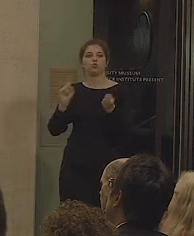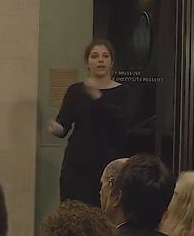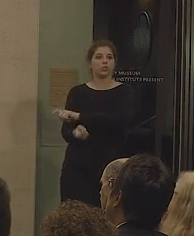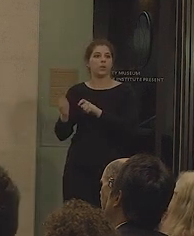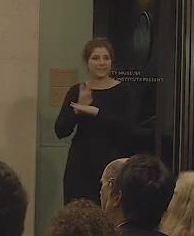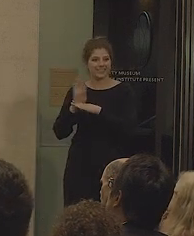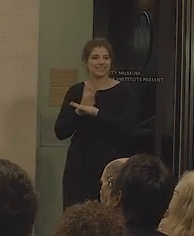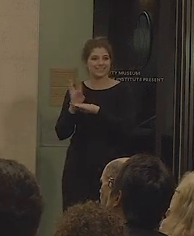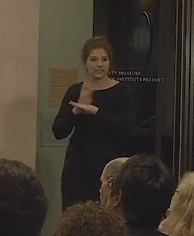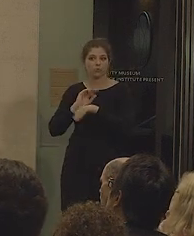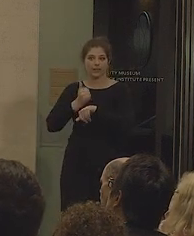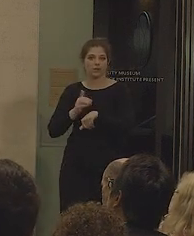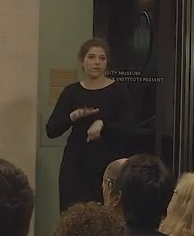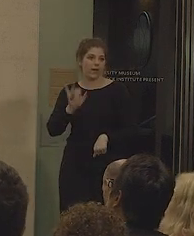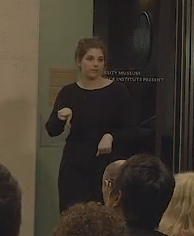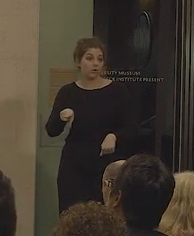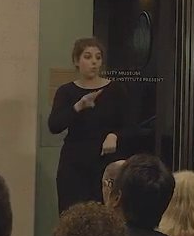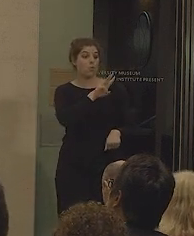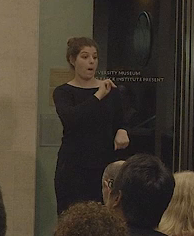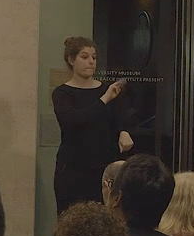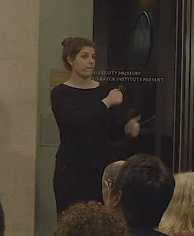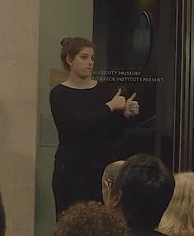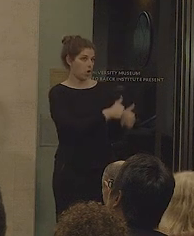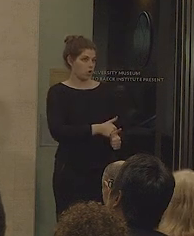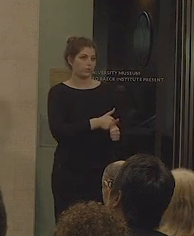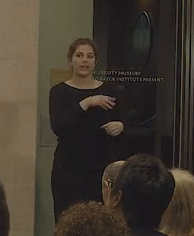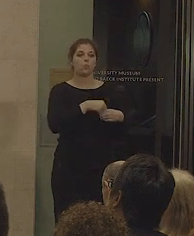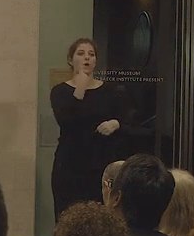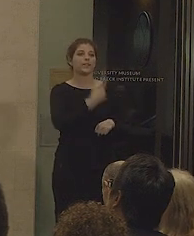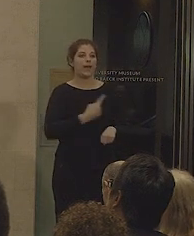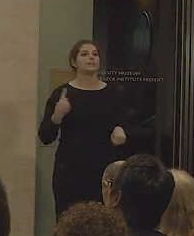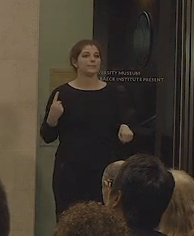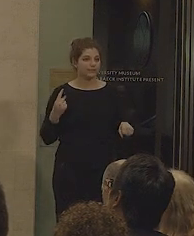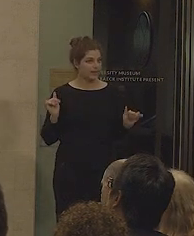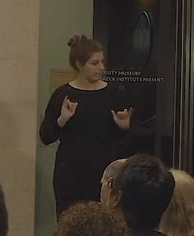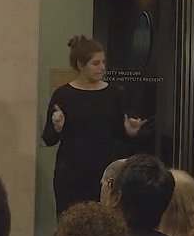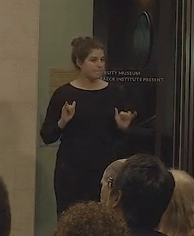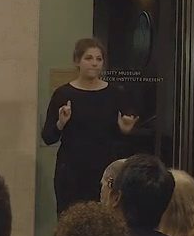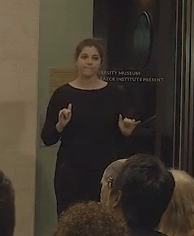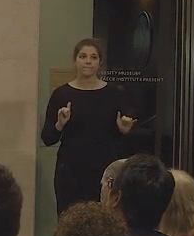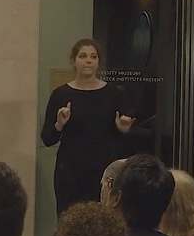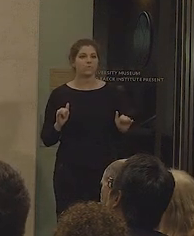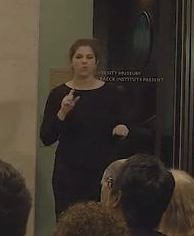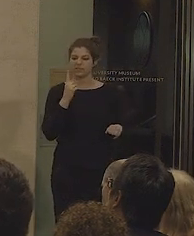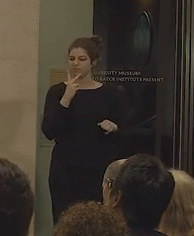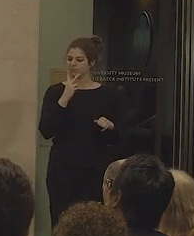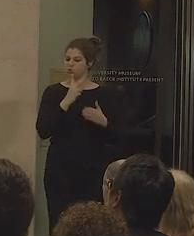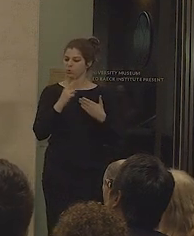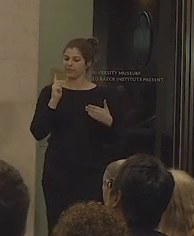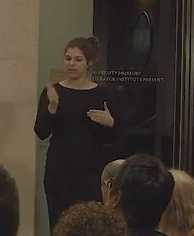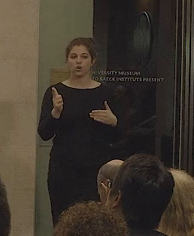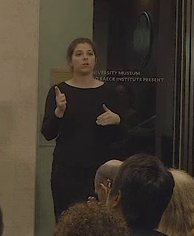their business practice as a result. Walmart followed suit within 1 day. Only like 2 weeks